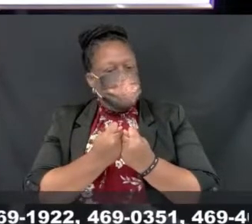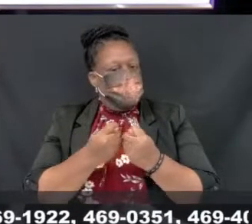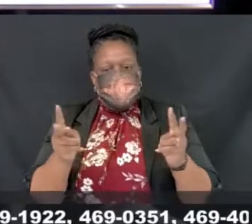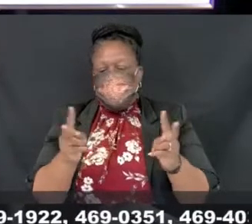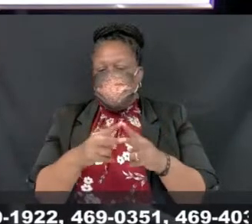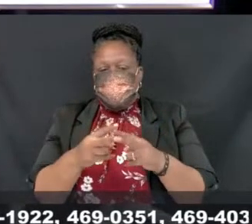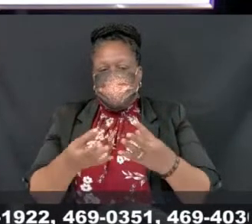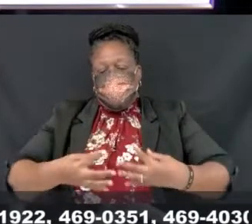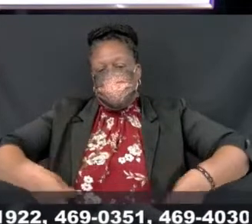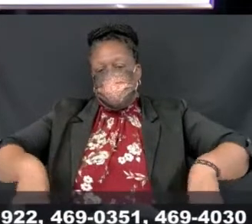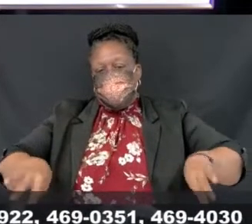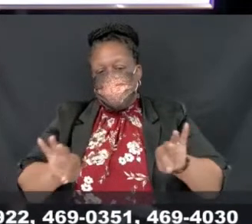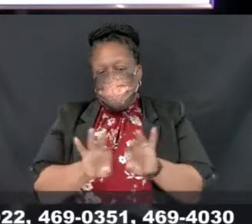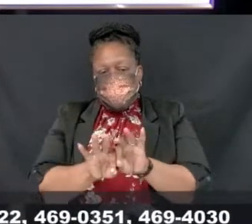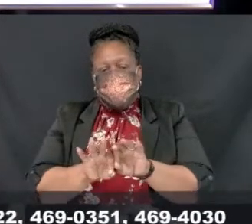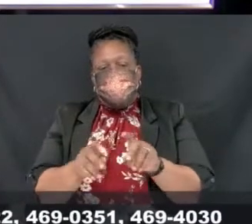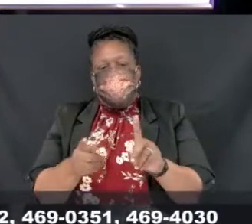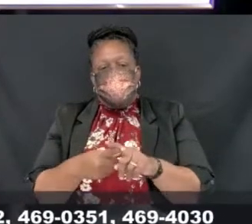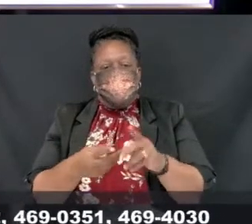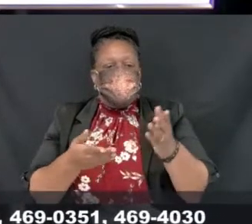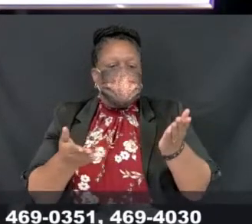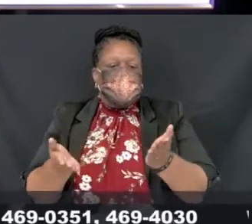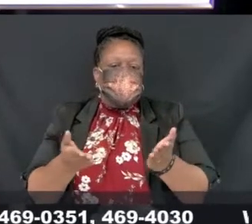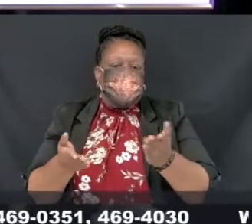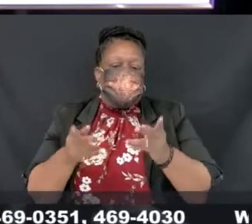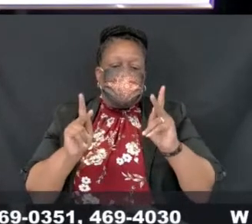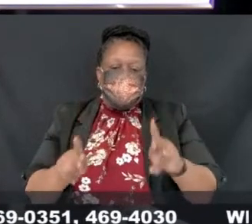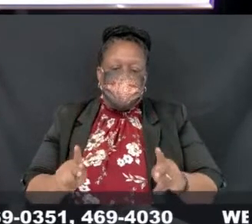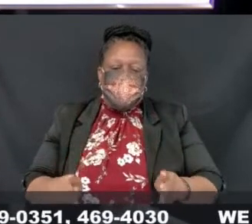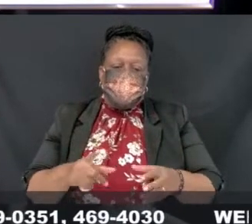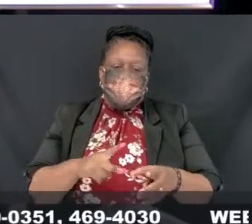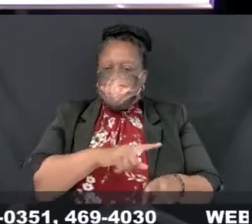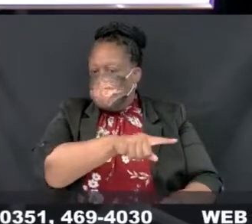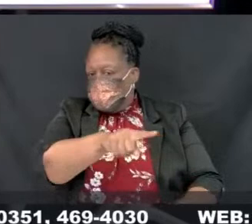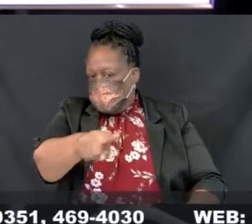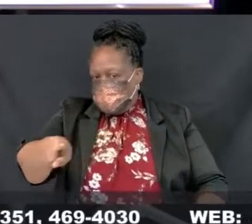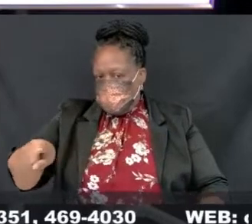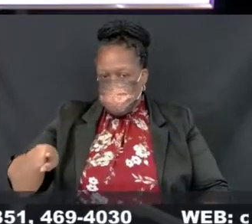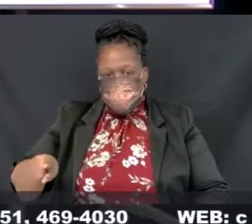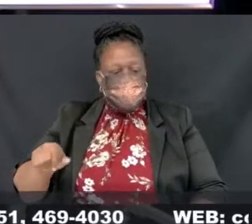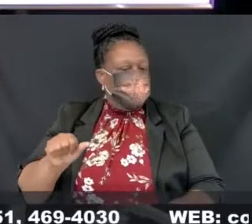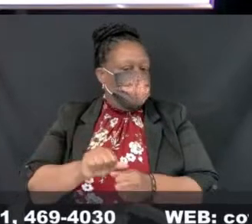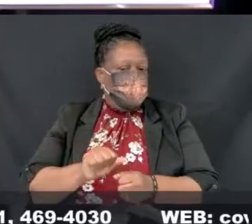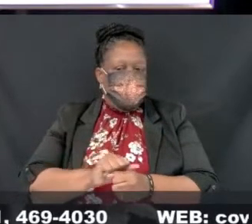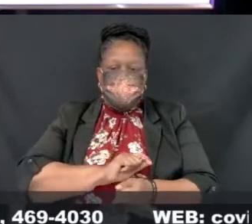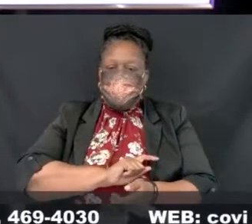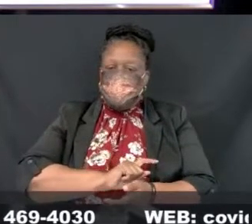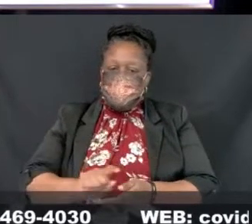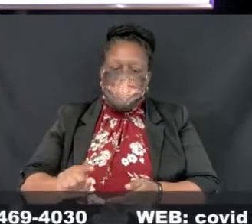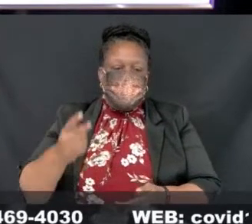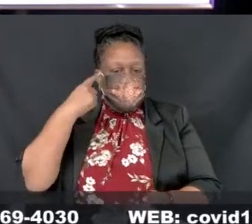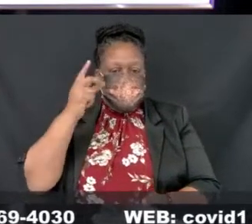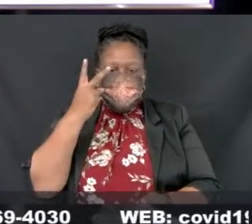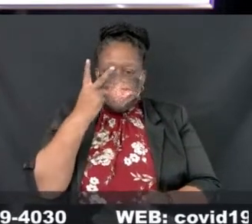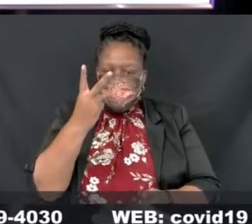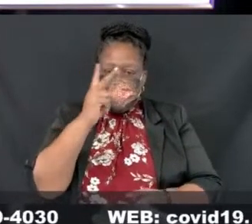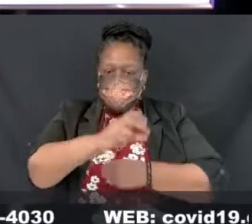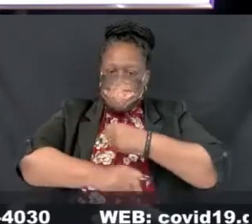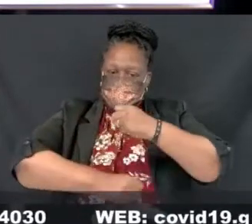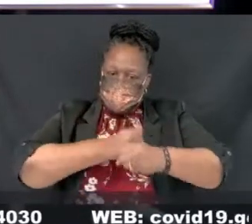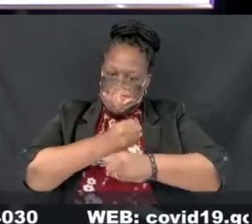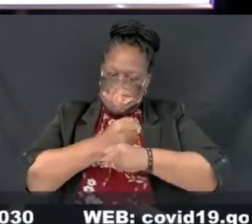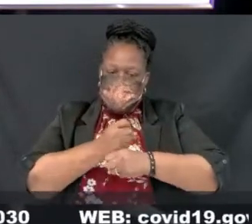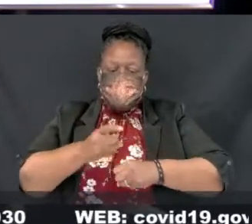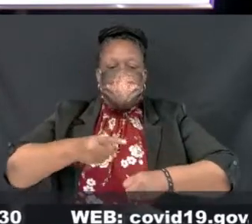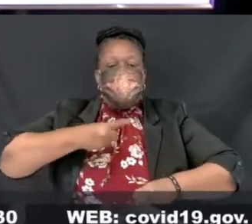was my honor and pleasure to have served you, the people of the Federation, coming here week after week for the last 2 years to update you and